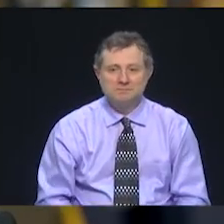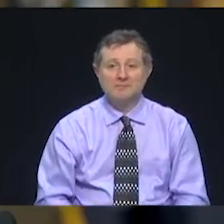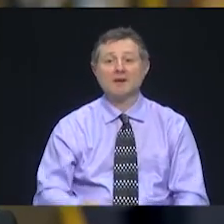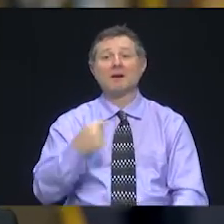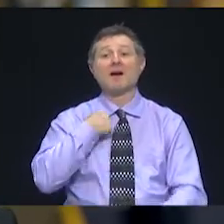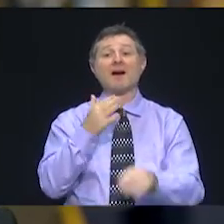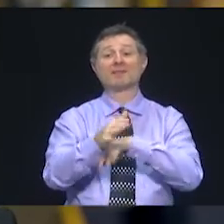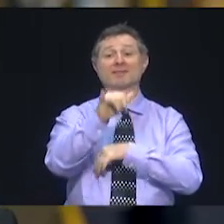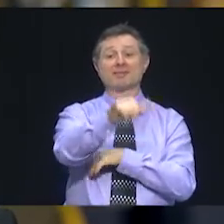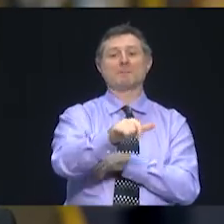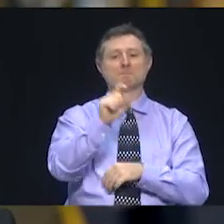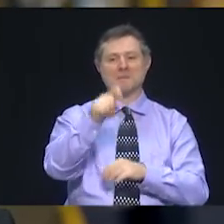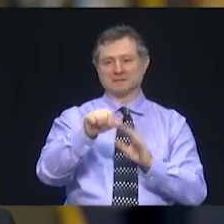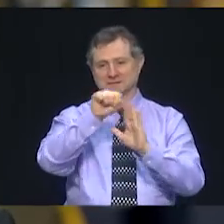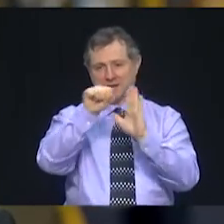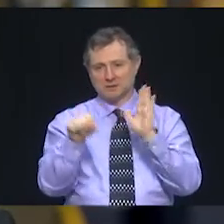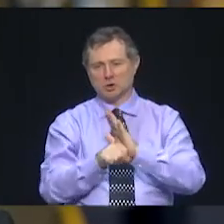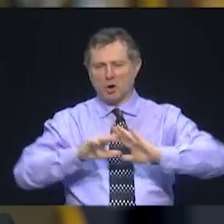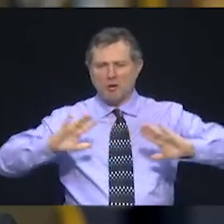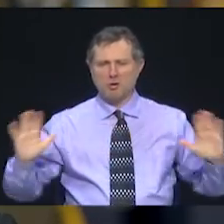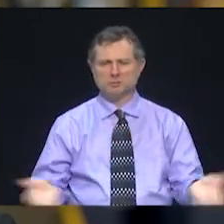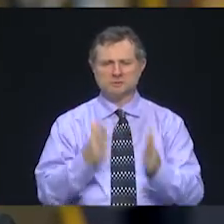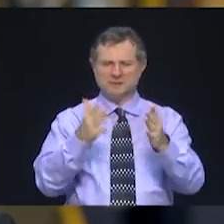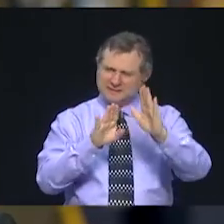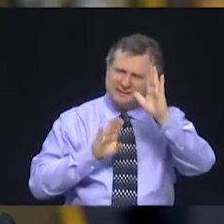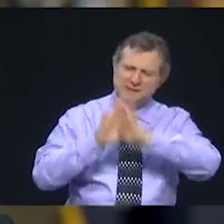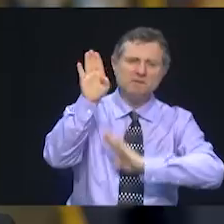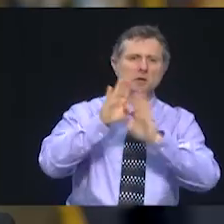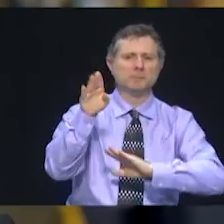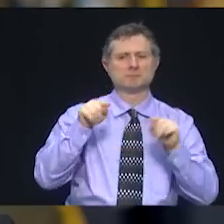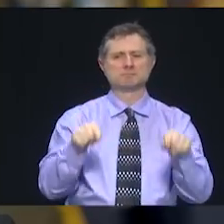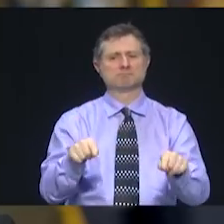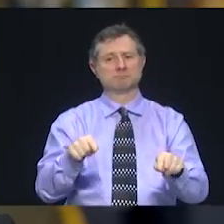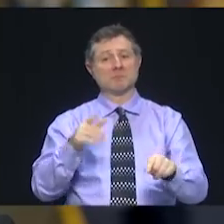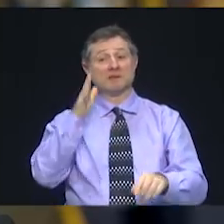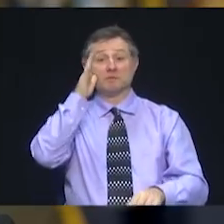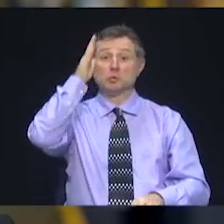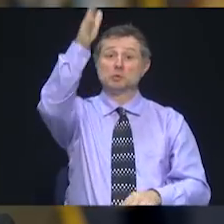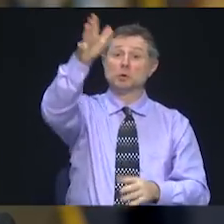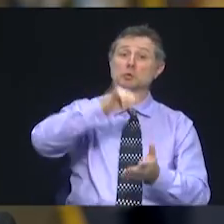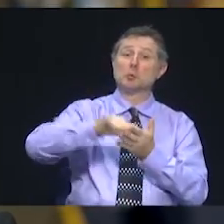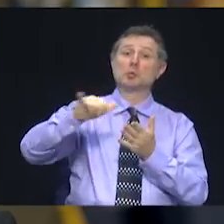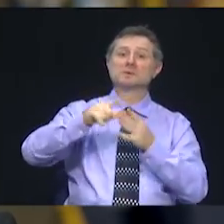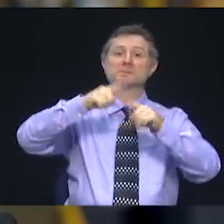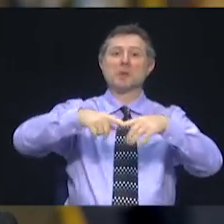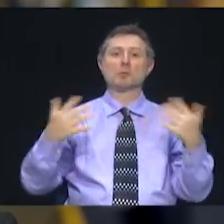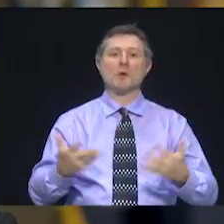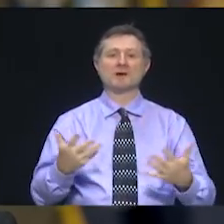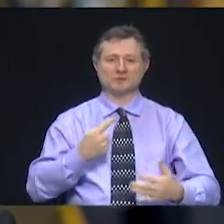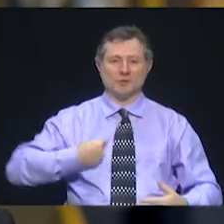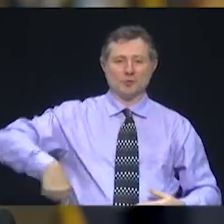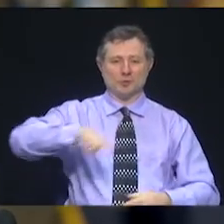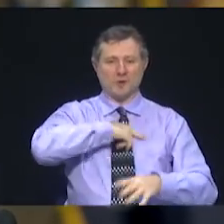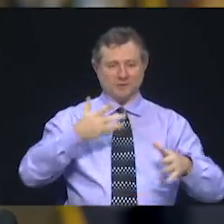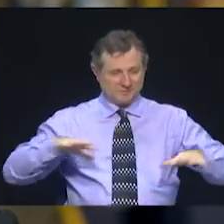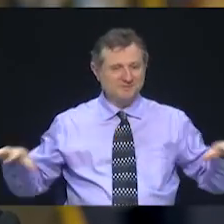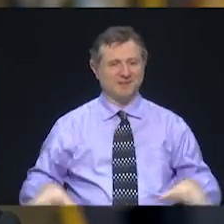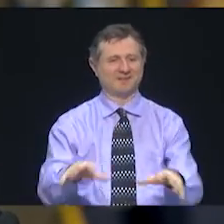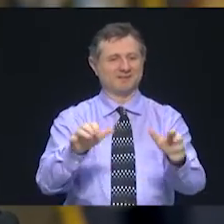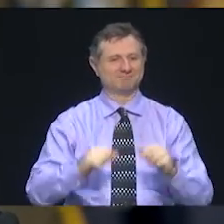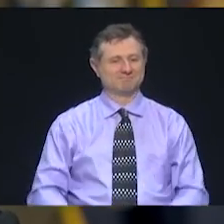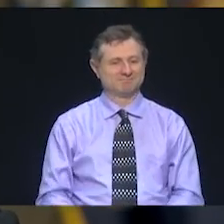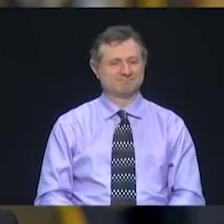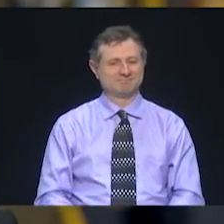state, because our future is going to be what we make it. I know we can do these